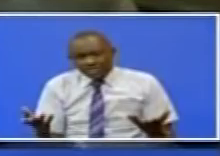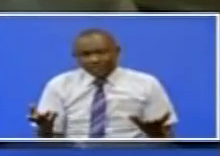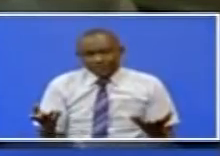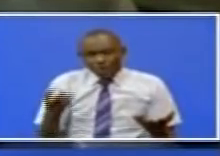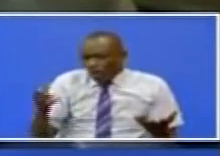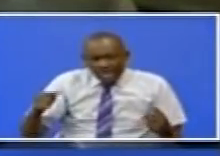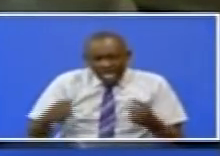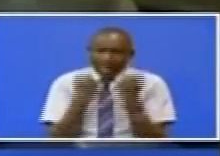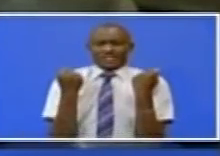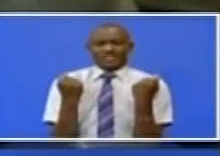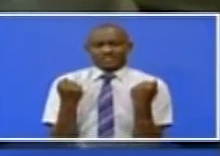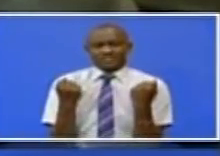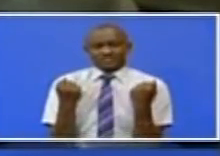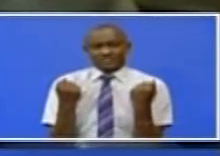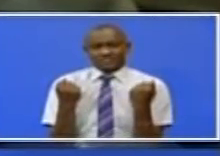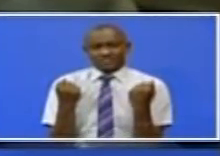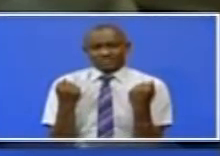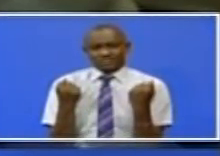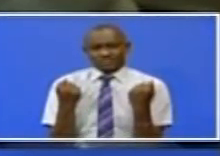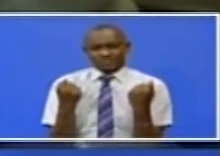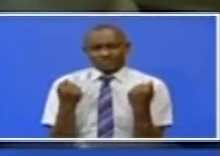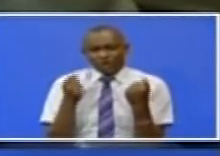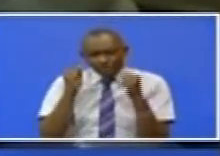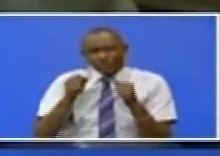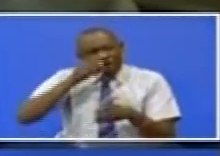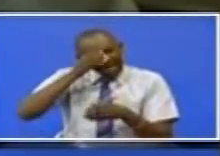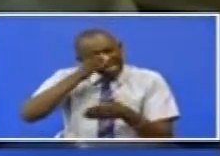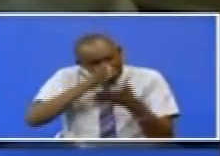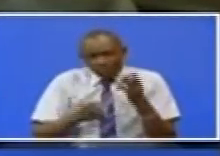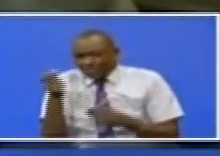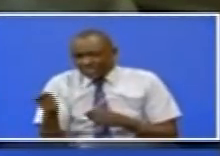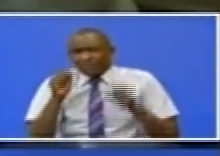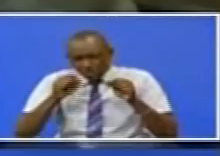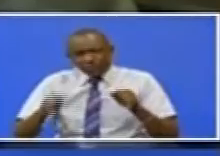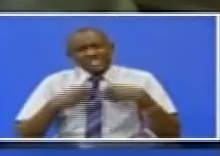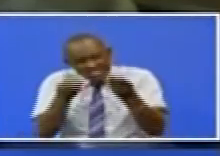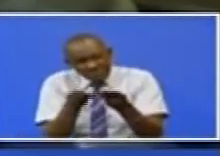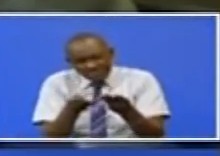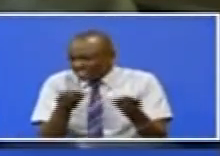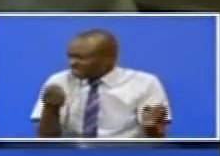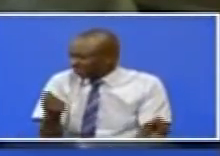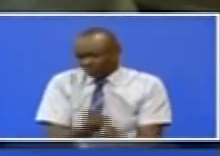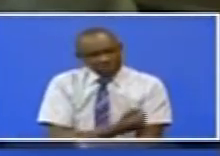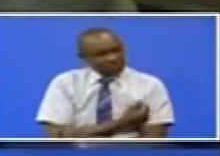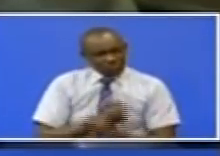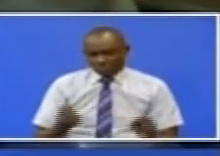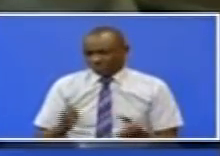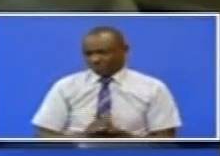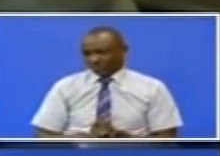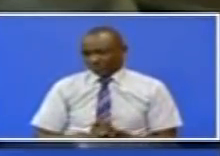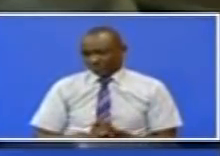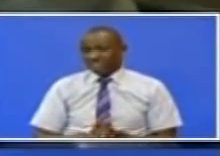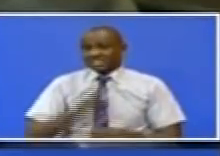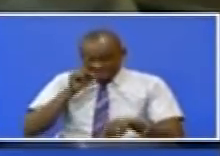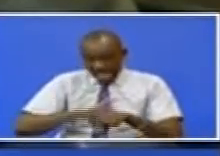a fraction of that amount is given to him or her. When